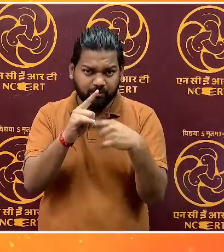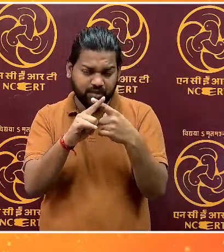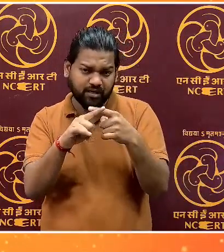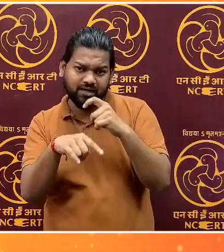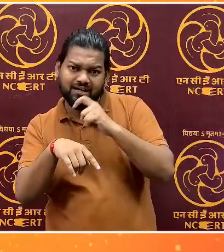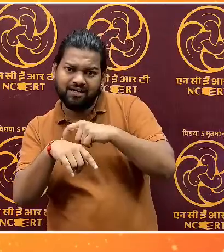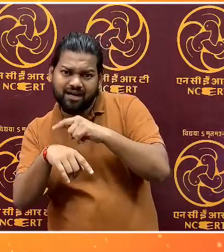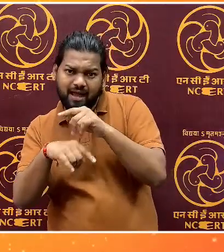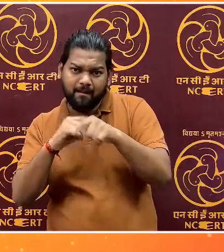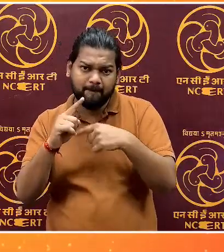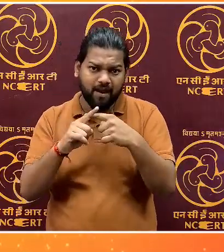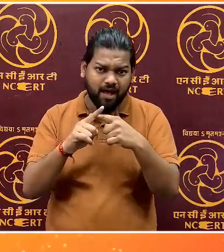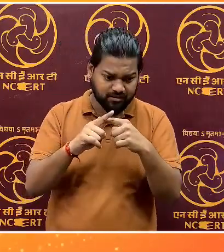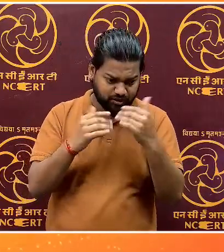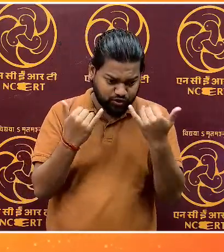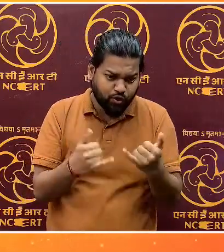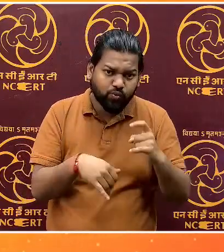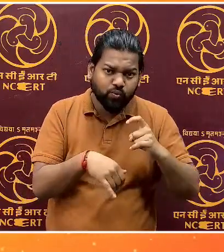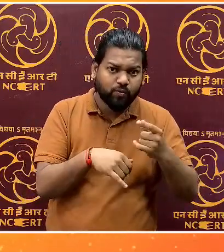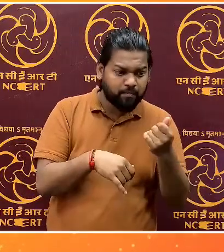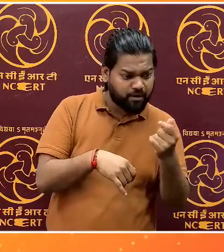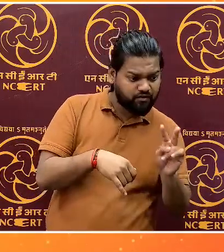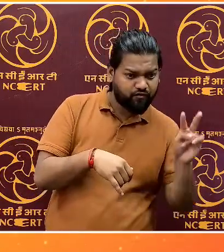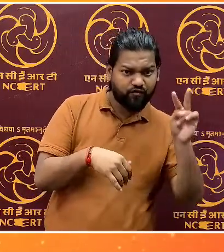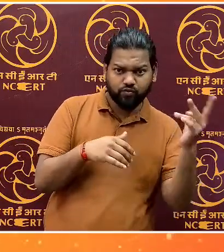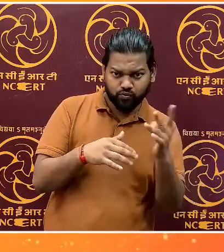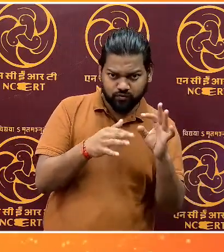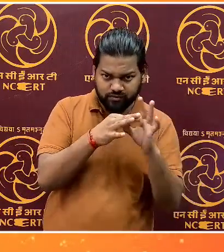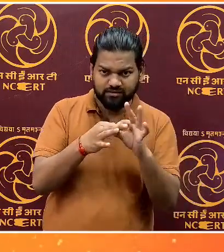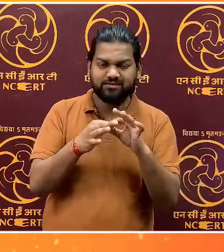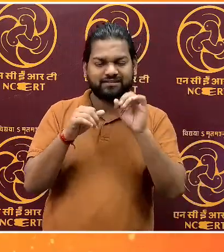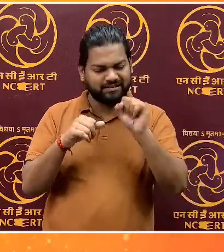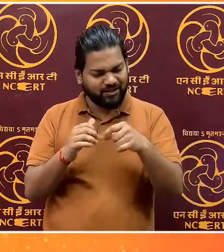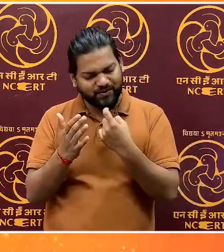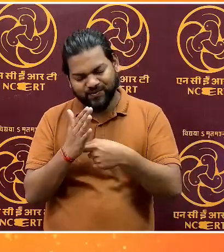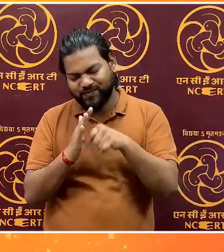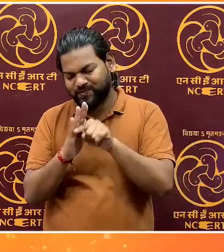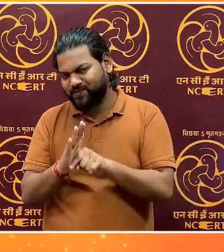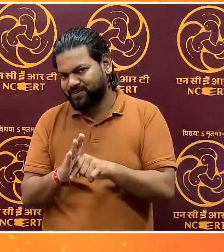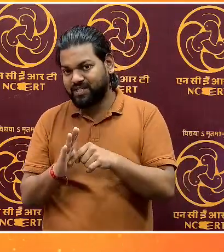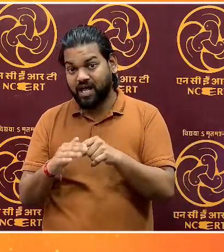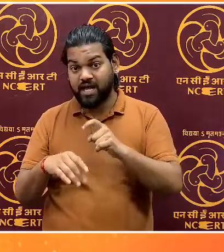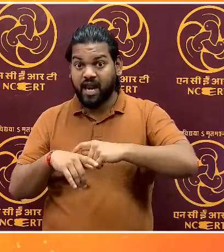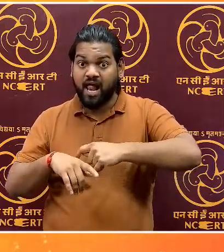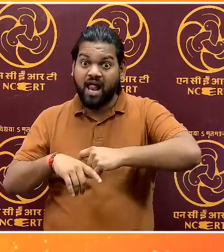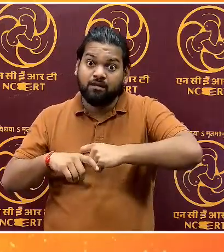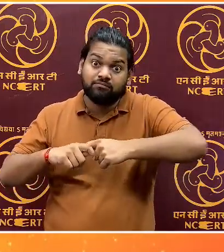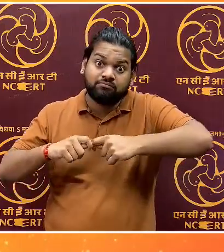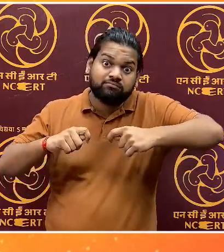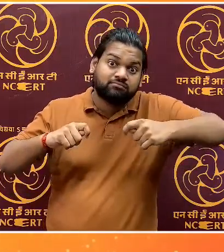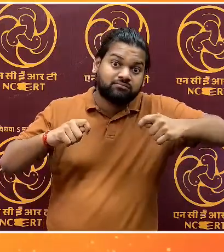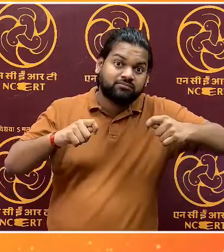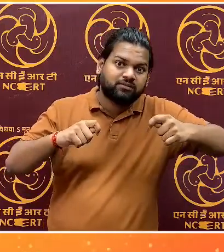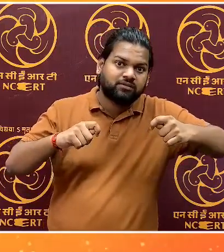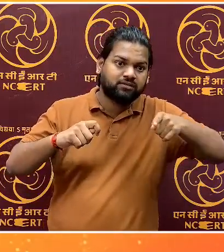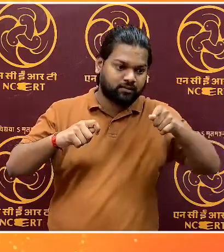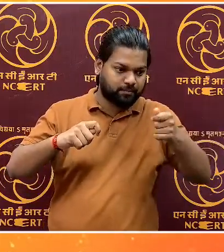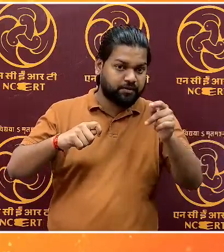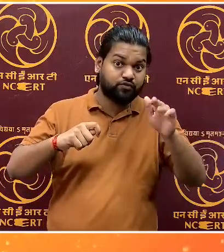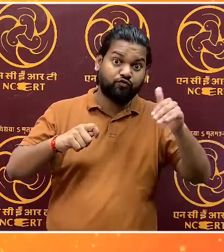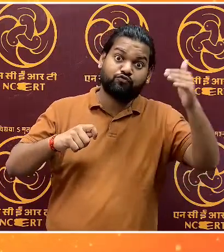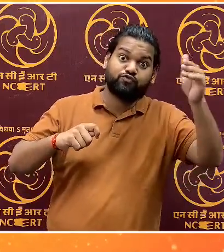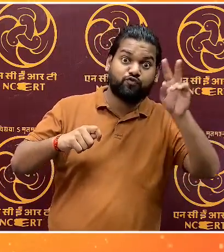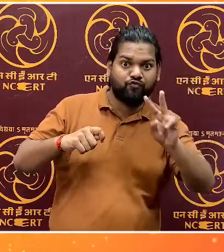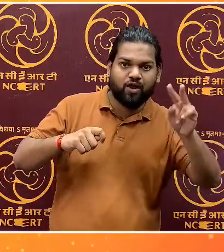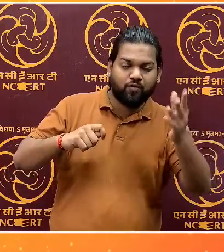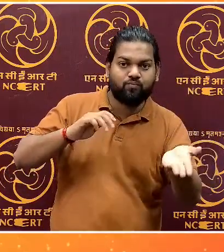answer is yes. Yeah. So the formula or the we can say the rule is that longer the time period, higher will be the future